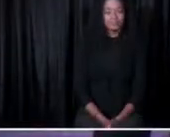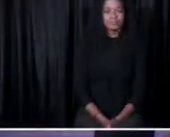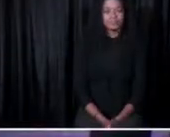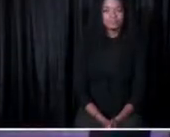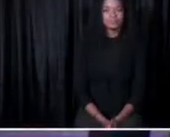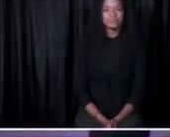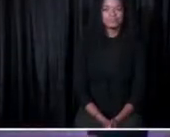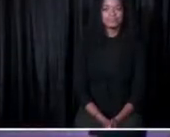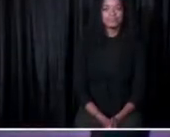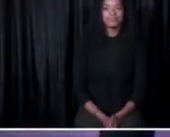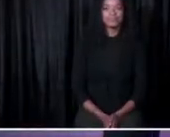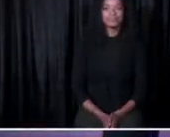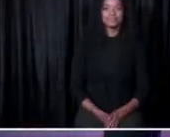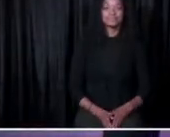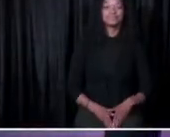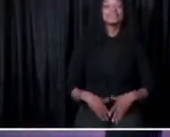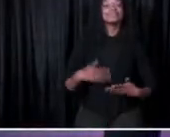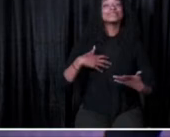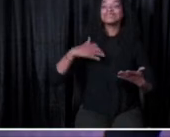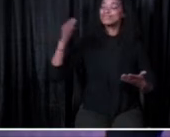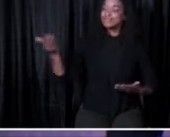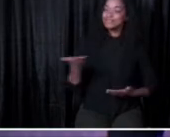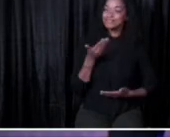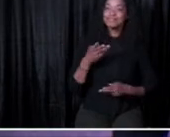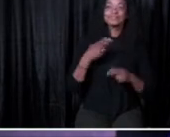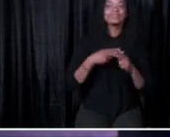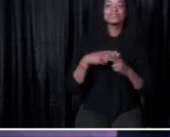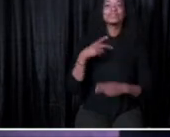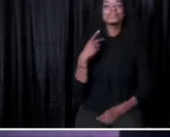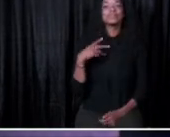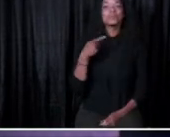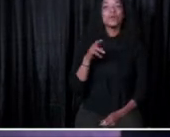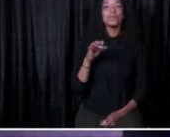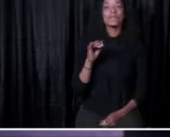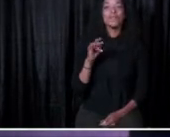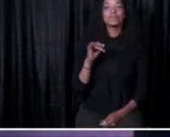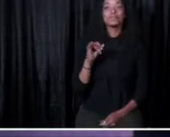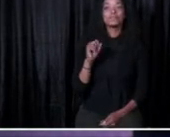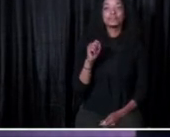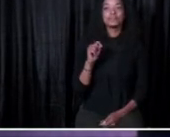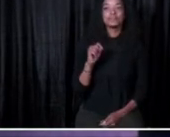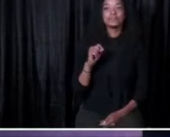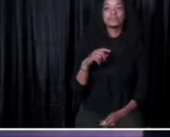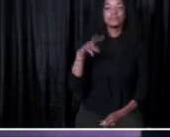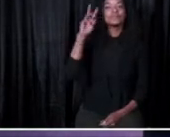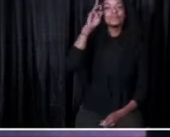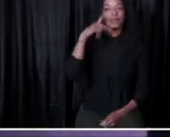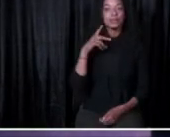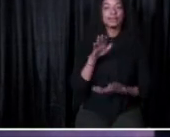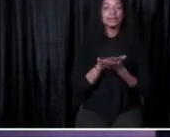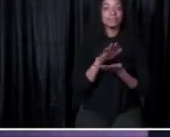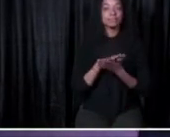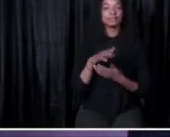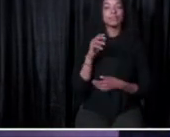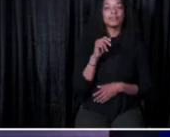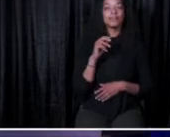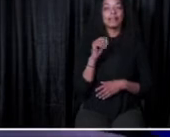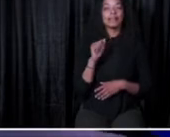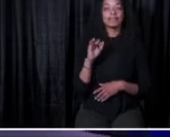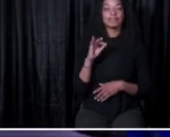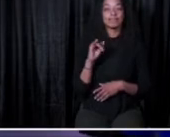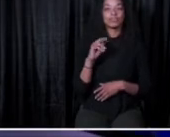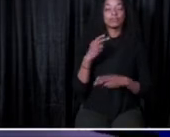I would like to invite Interim Provost and Vice President for Academic Affairs, Carlos Navarez, to present the candidates for conferral